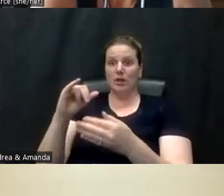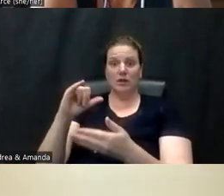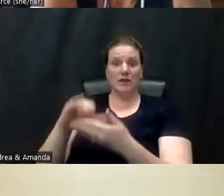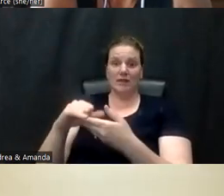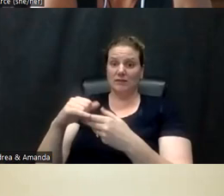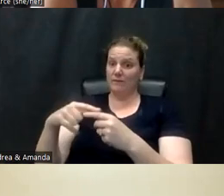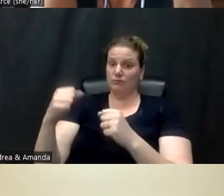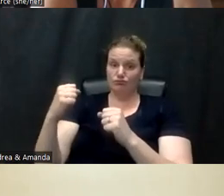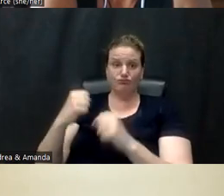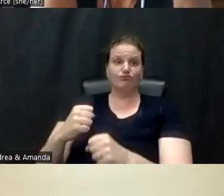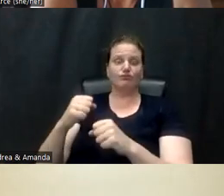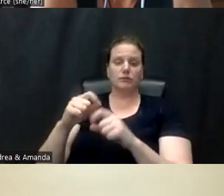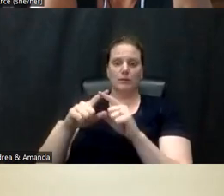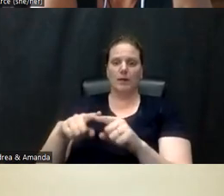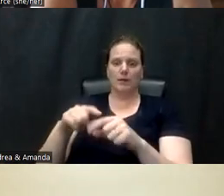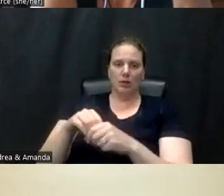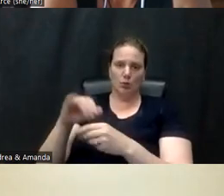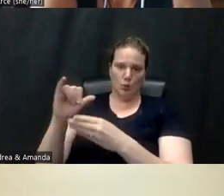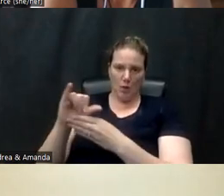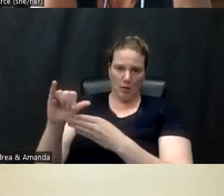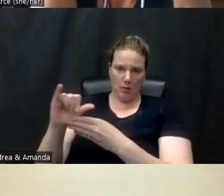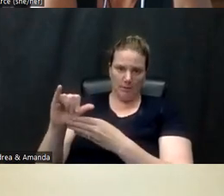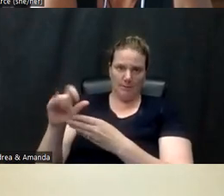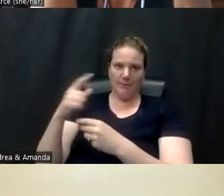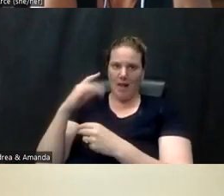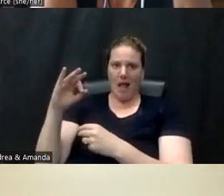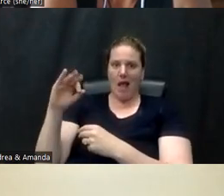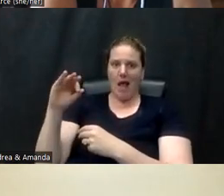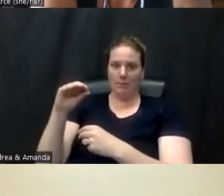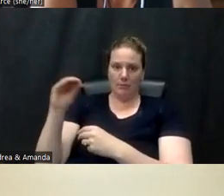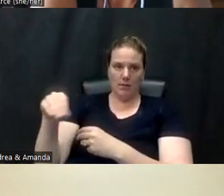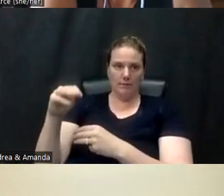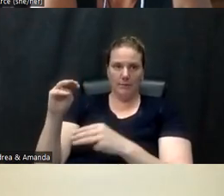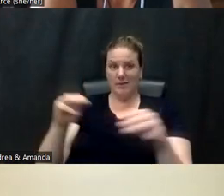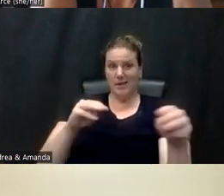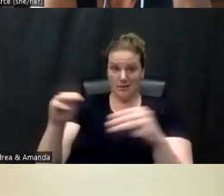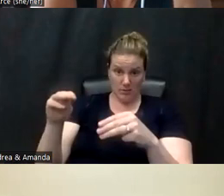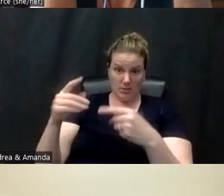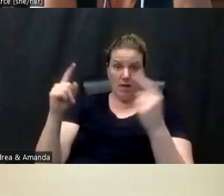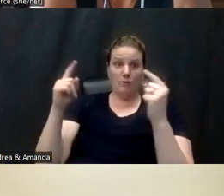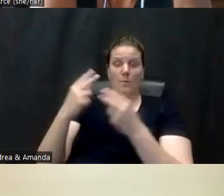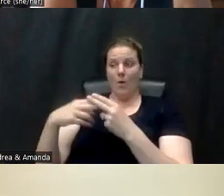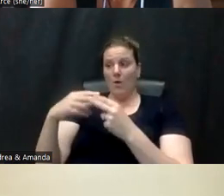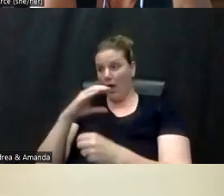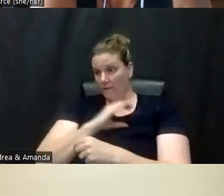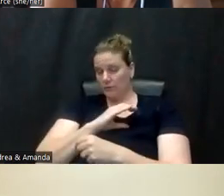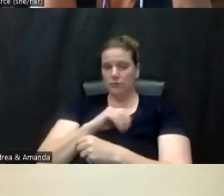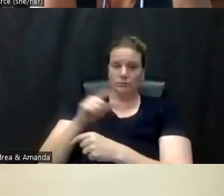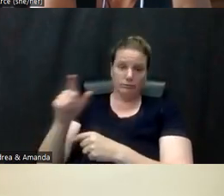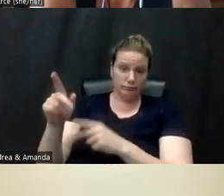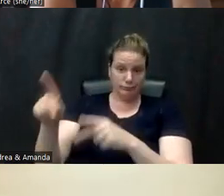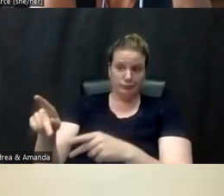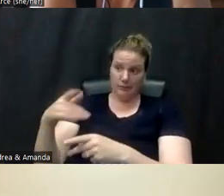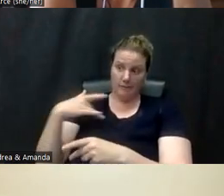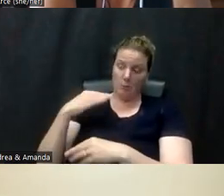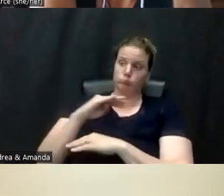very heavily relied on in New York, and they said that 90% of the mediations are successful, meaning that both the officer and the civilian walked away feeling